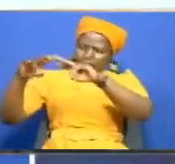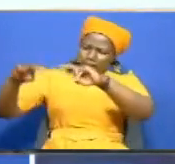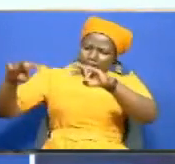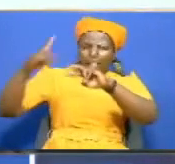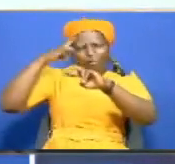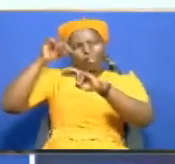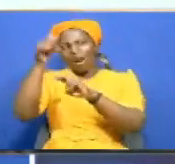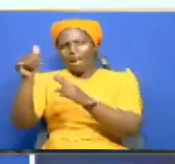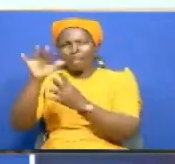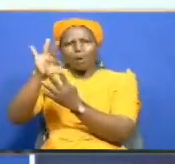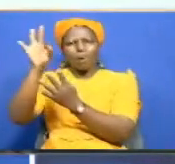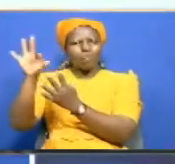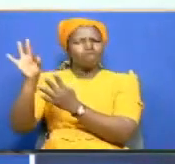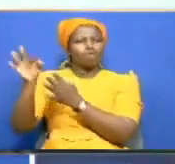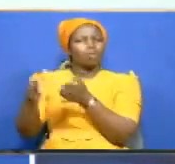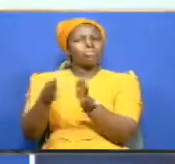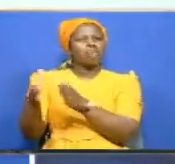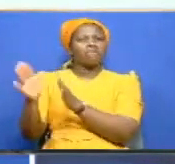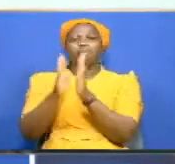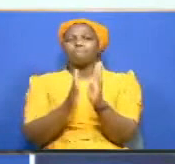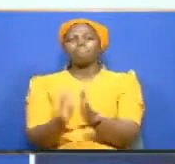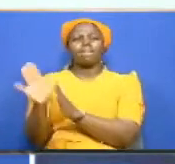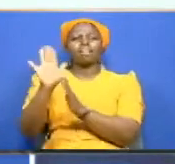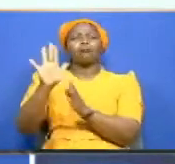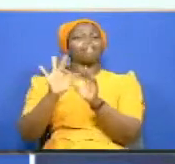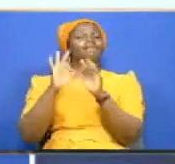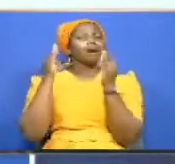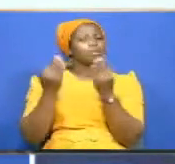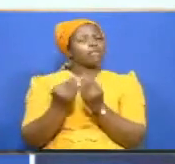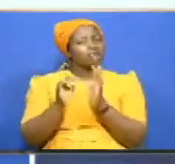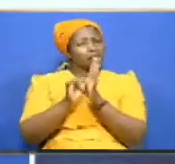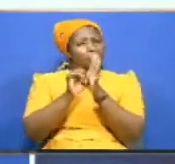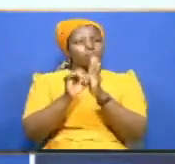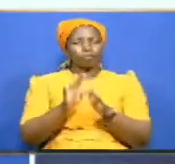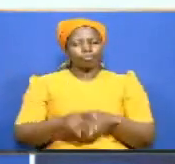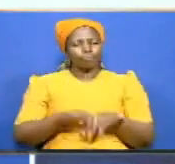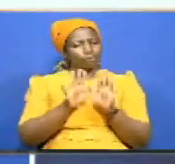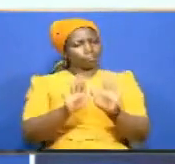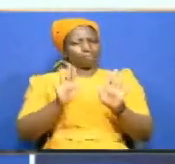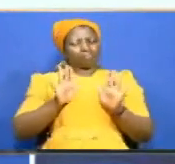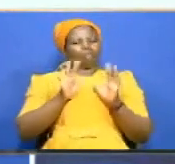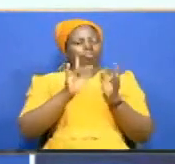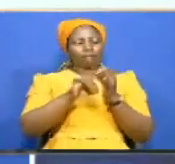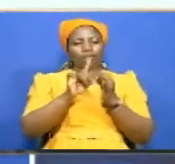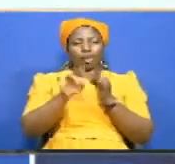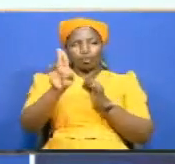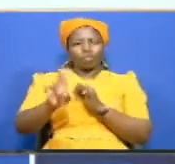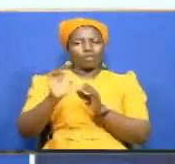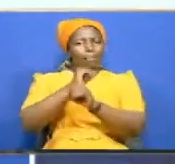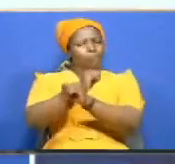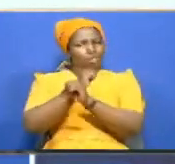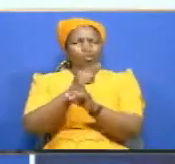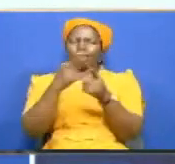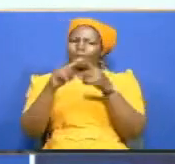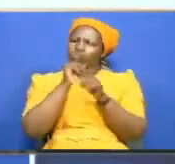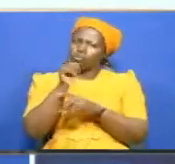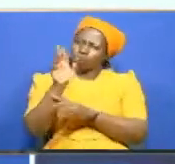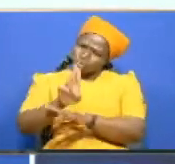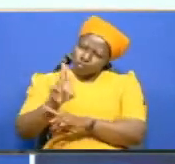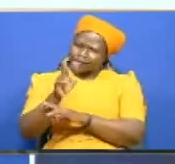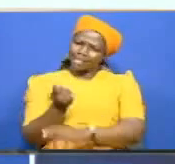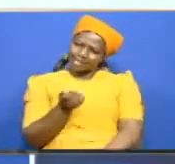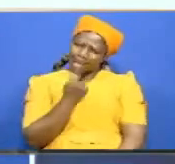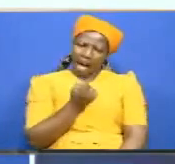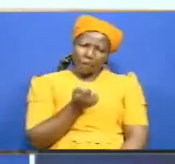alternative ways of planning your family, like abstinence, using protection instead of using the